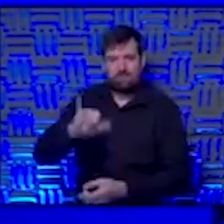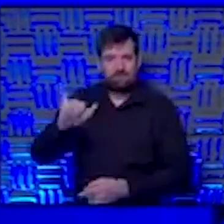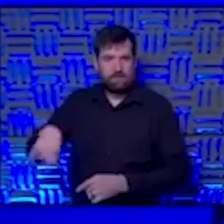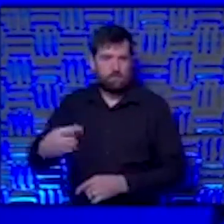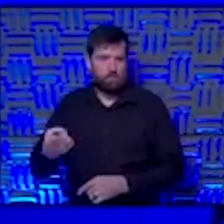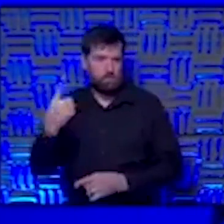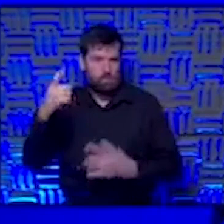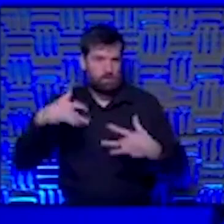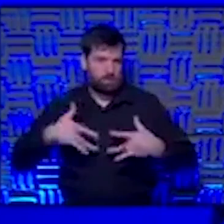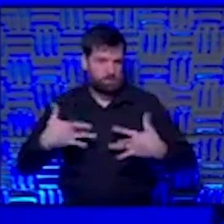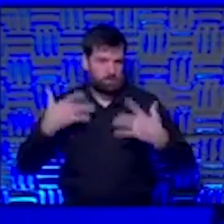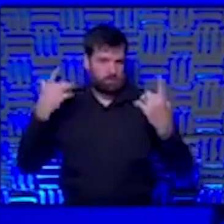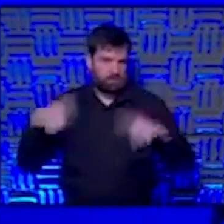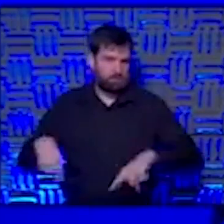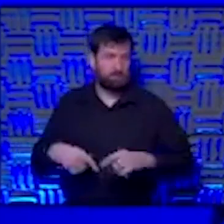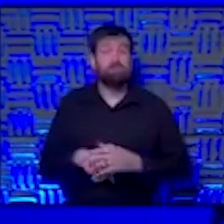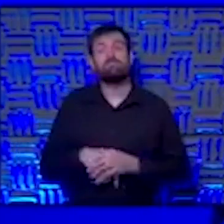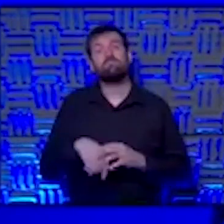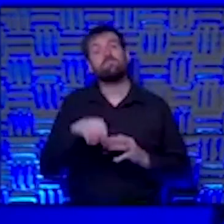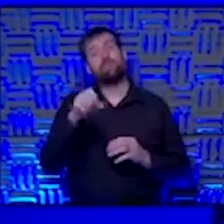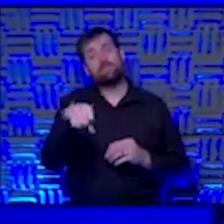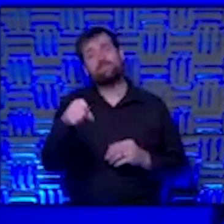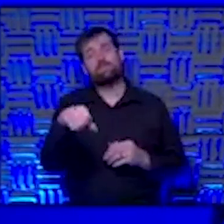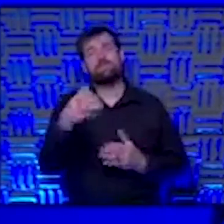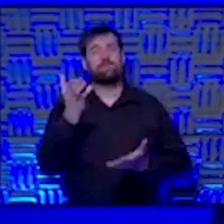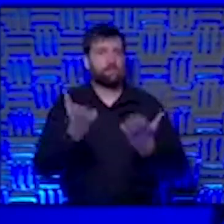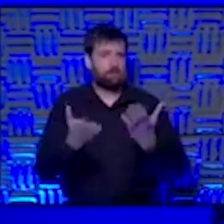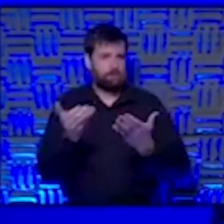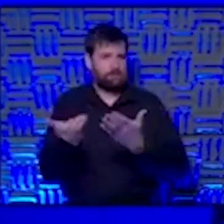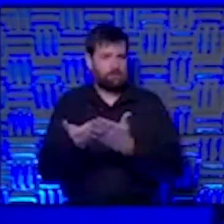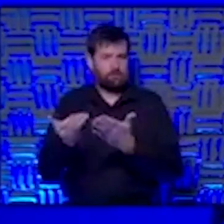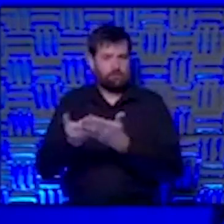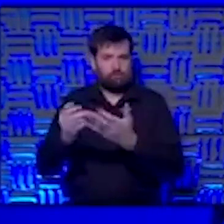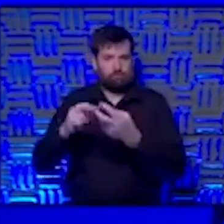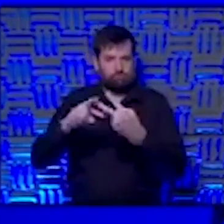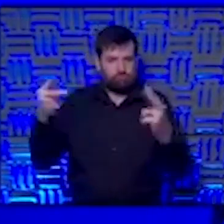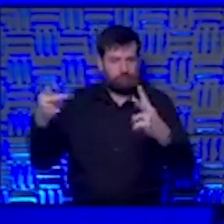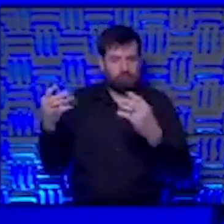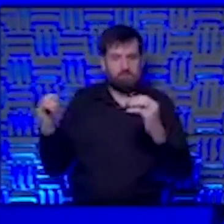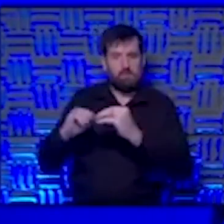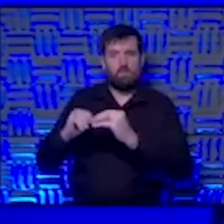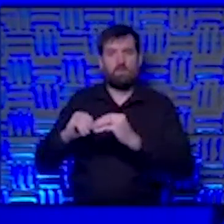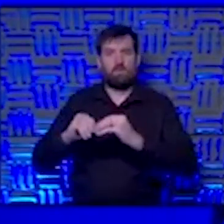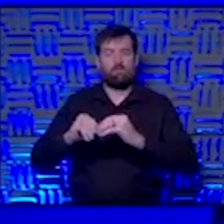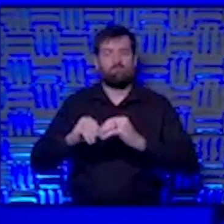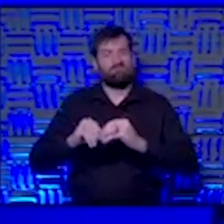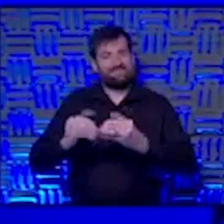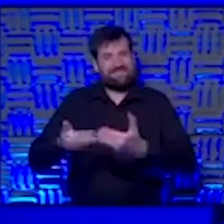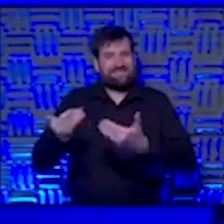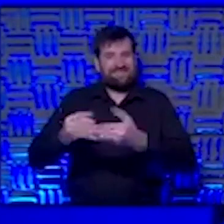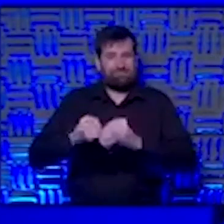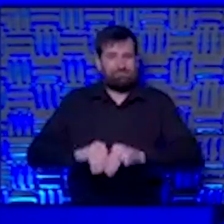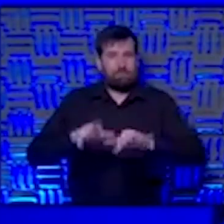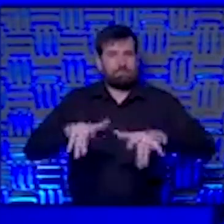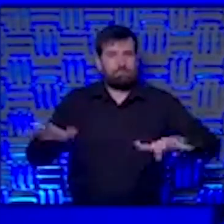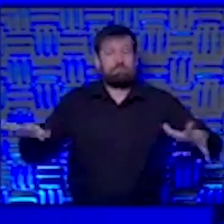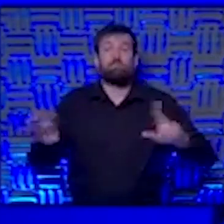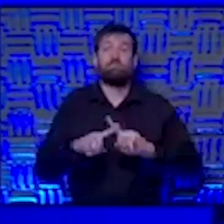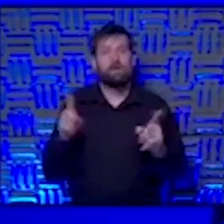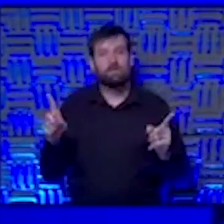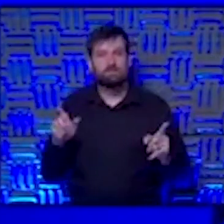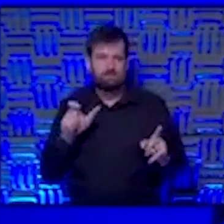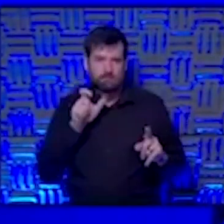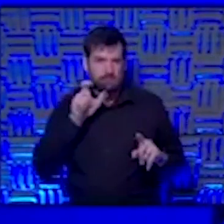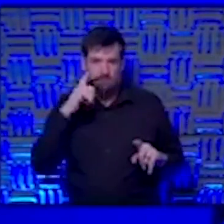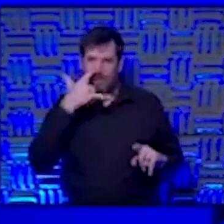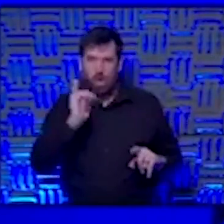So a lot of this, yes, there may be this new isolate that is more readily transmissible, but maybe doesn't look